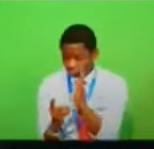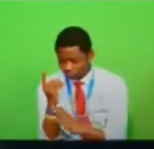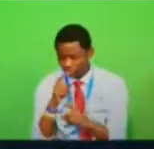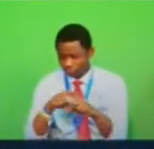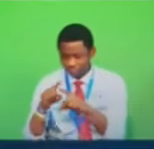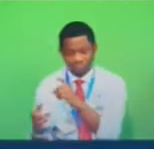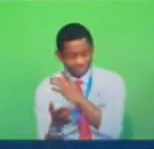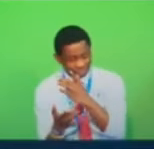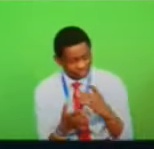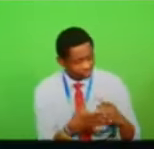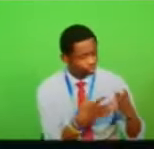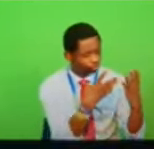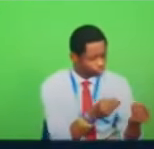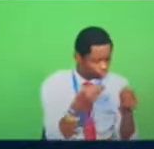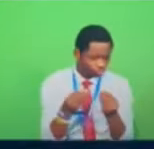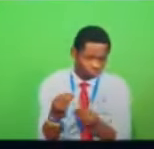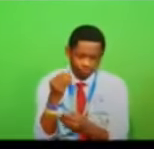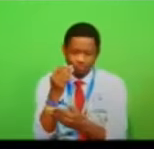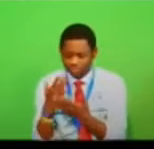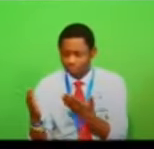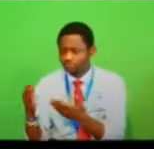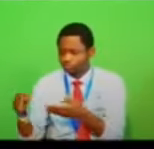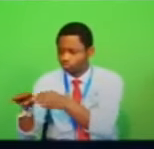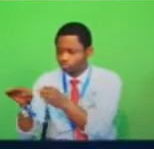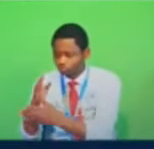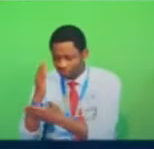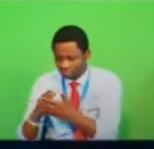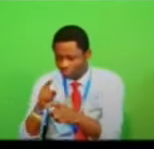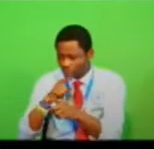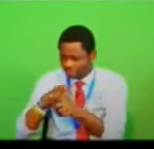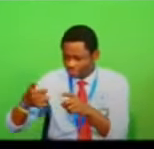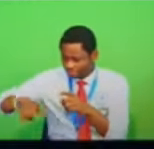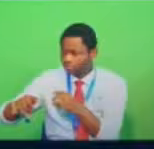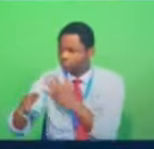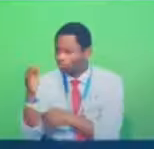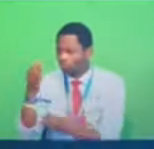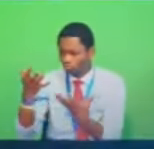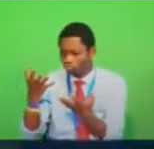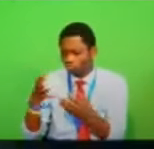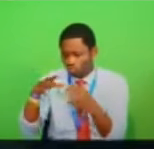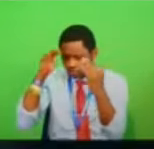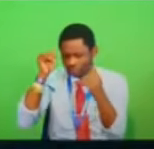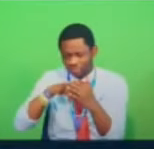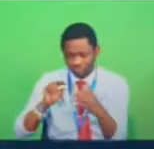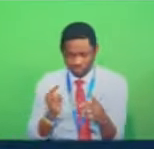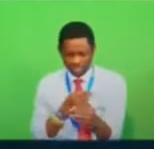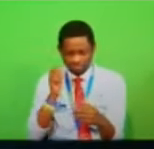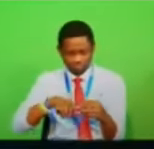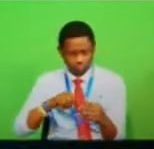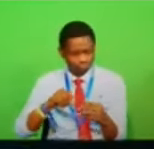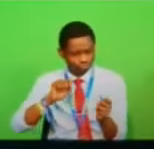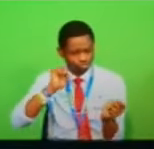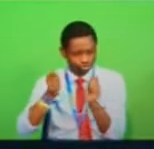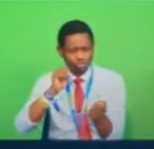solving or closing some of the gaps, God expects us to take care of this world. That is the first command he gave to the human being, that